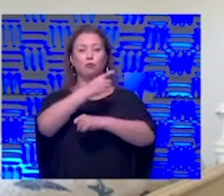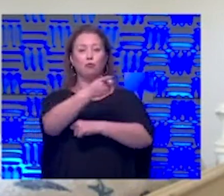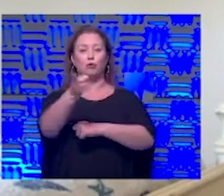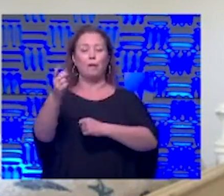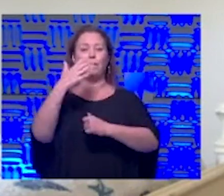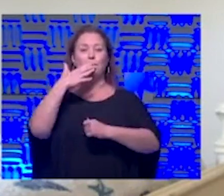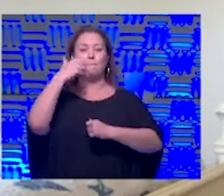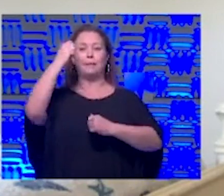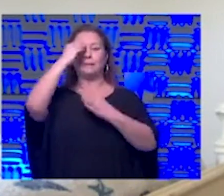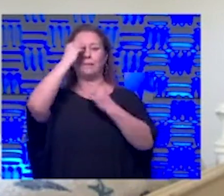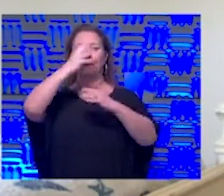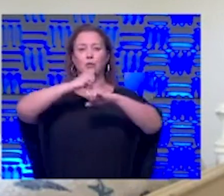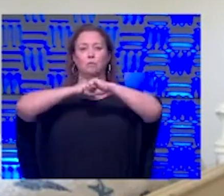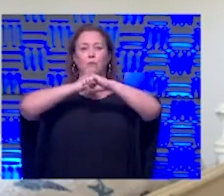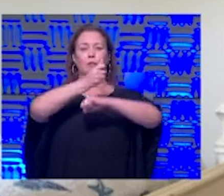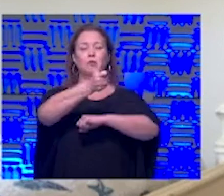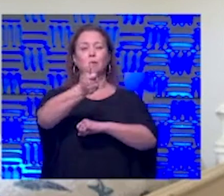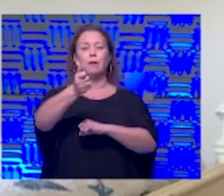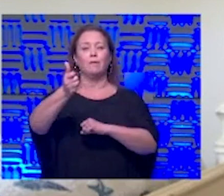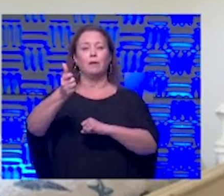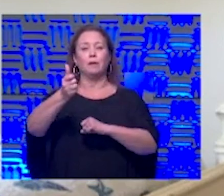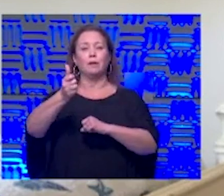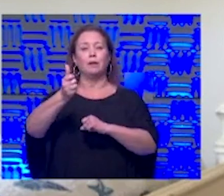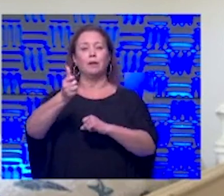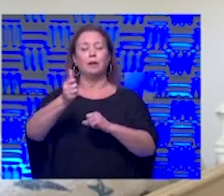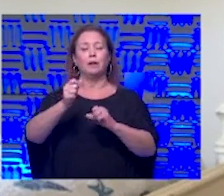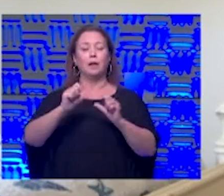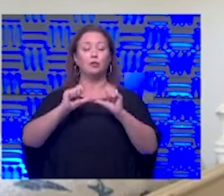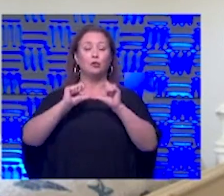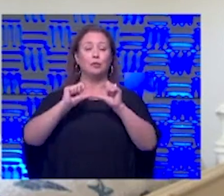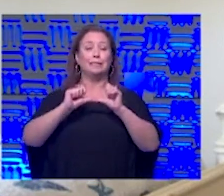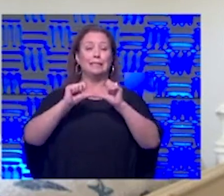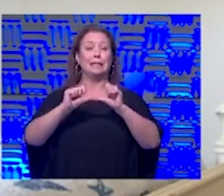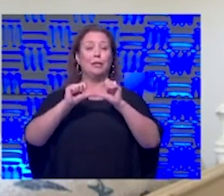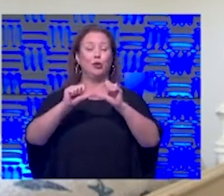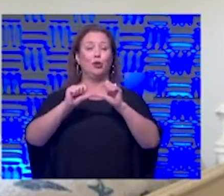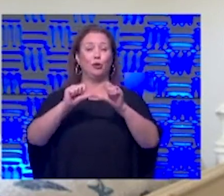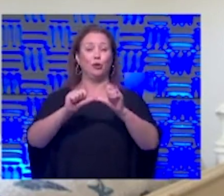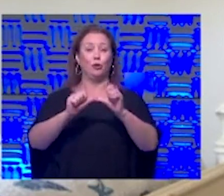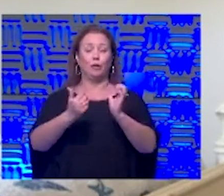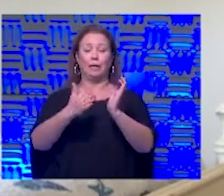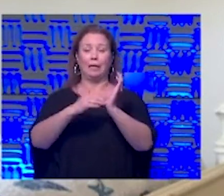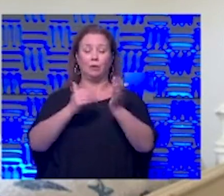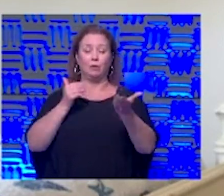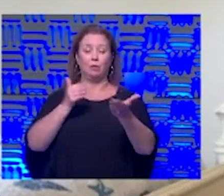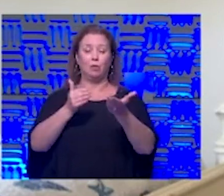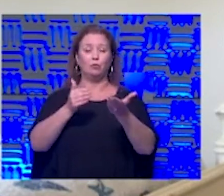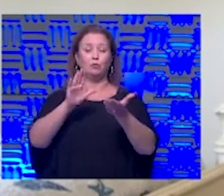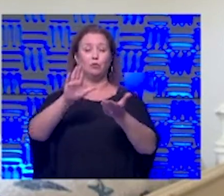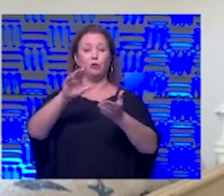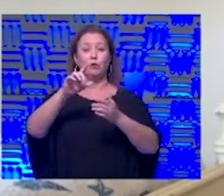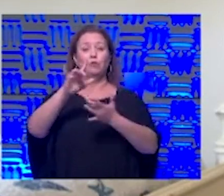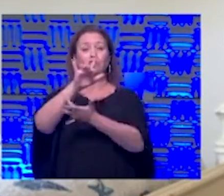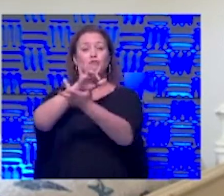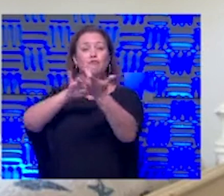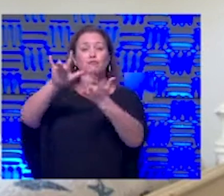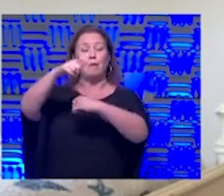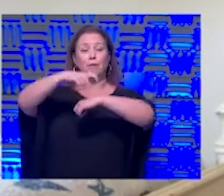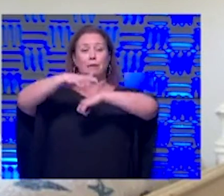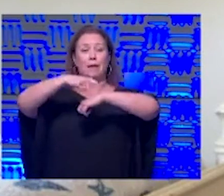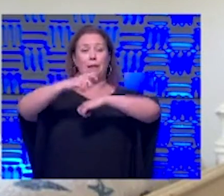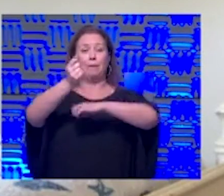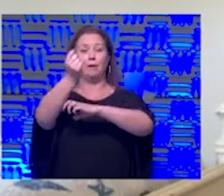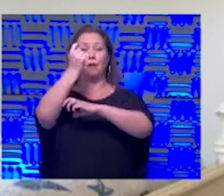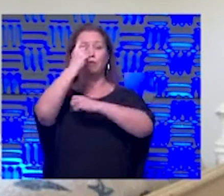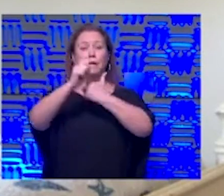best information to protect yourself. As you move further into this, and again, we get closer to your travel time, just